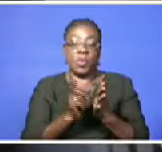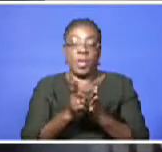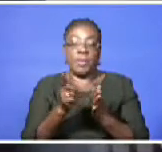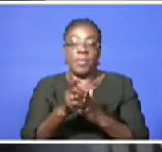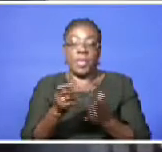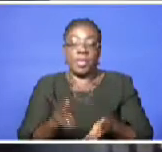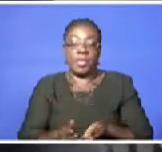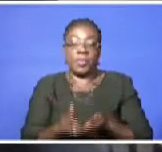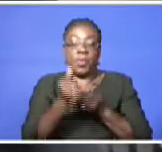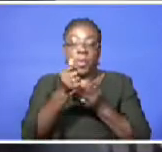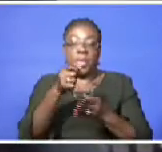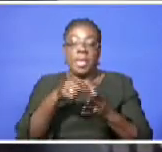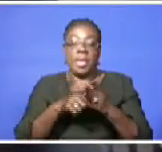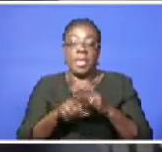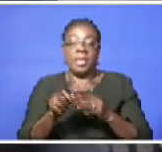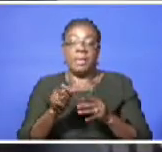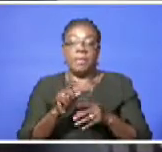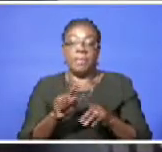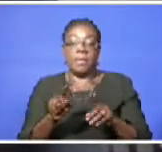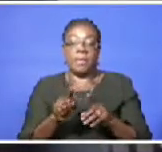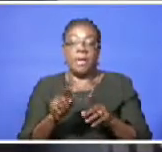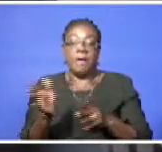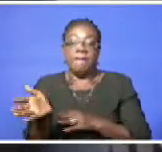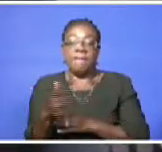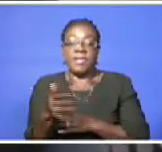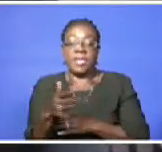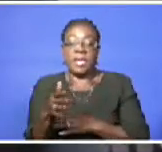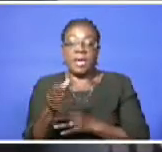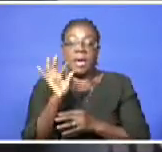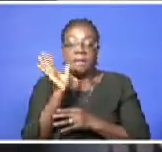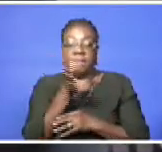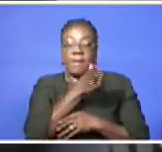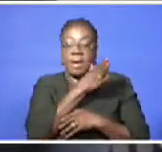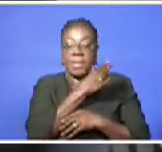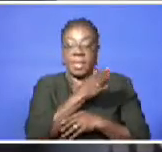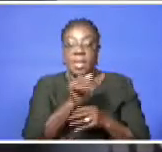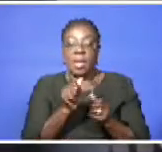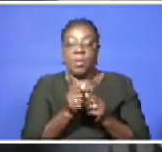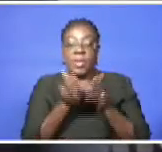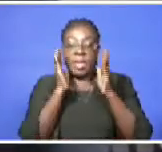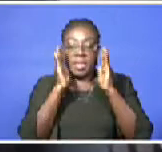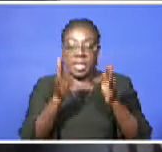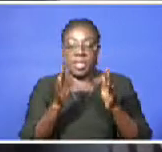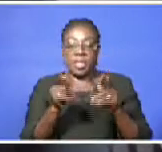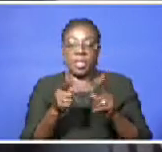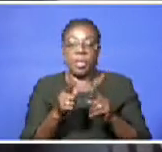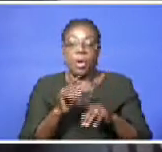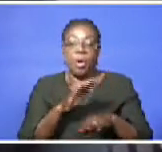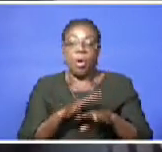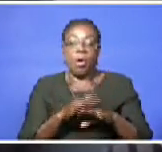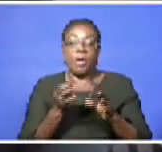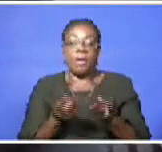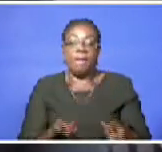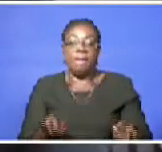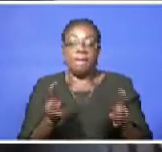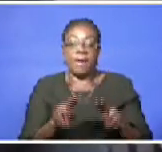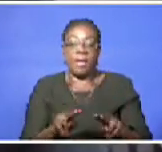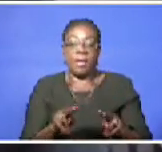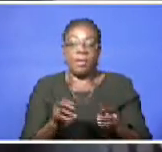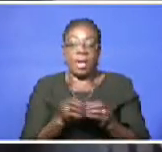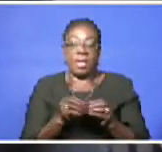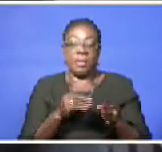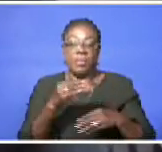following industries: fishing and farming, with particular attention on value-added